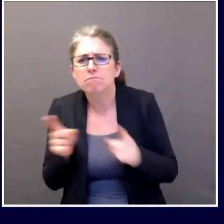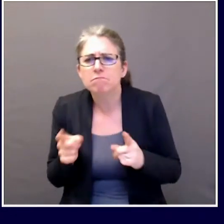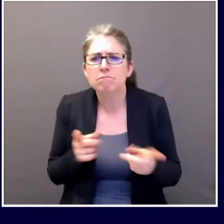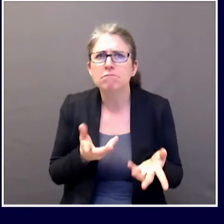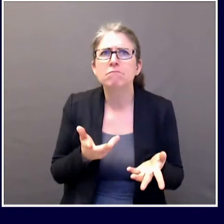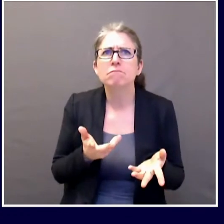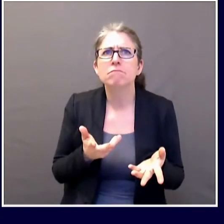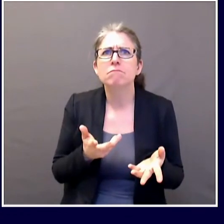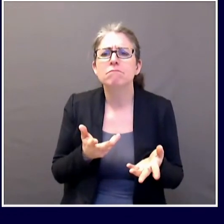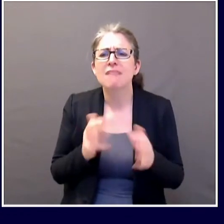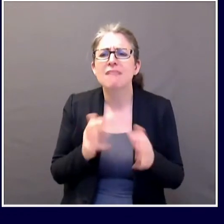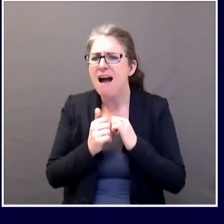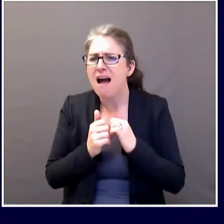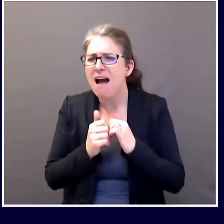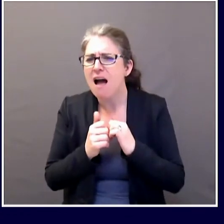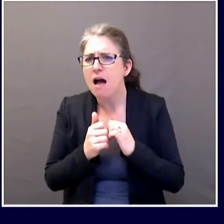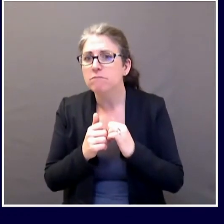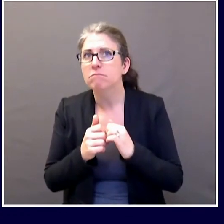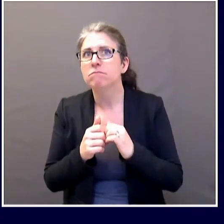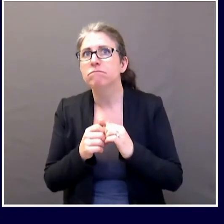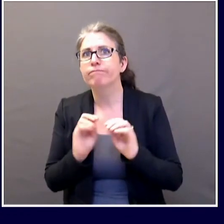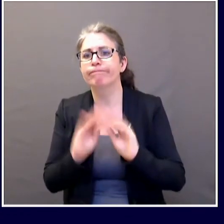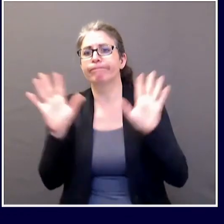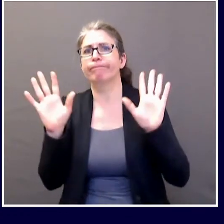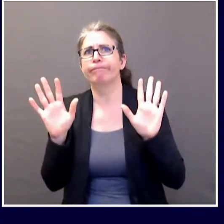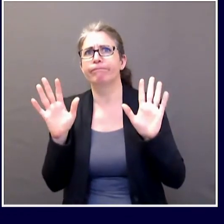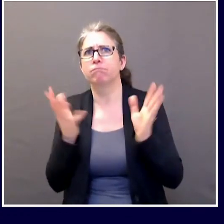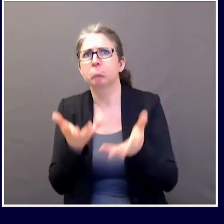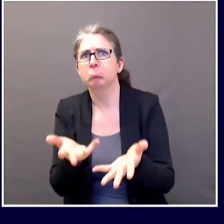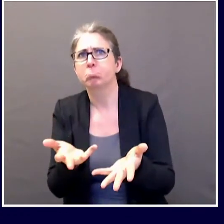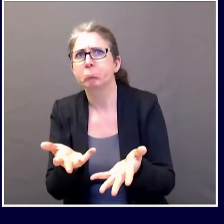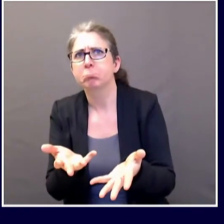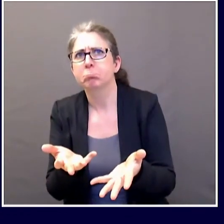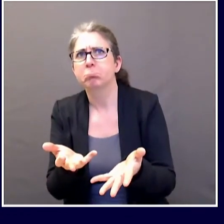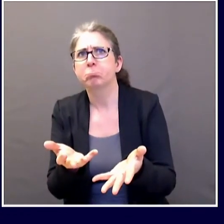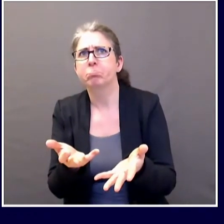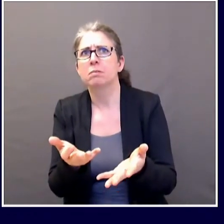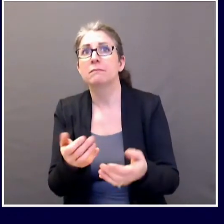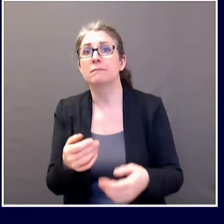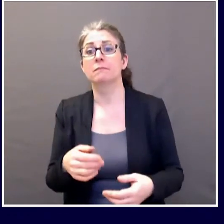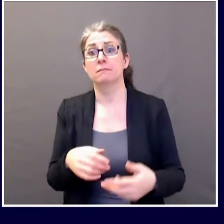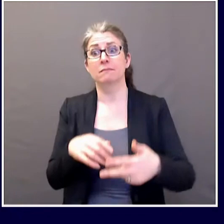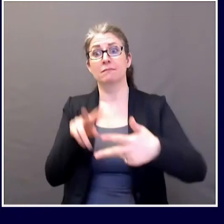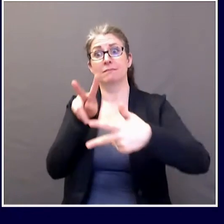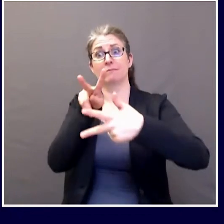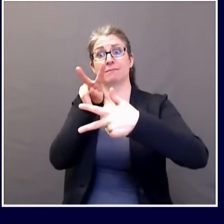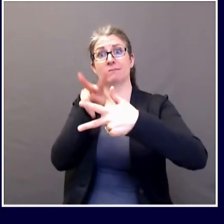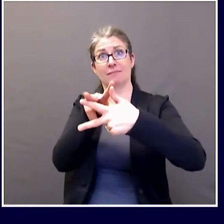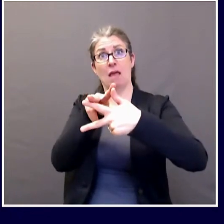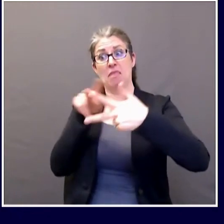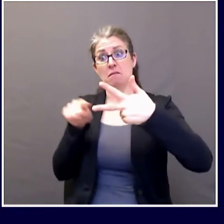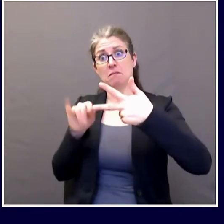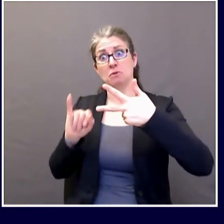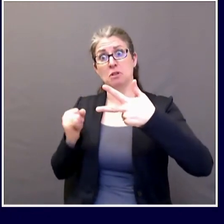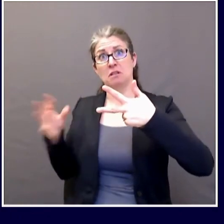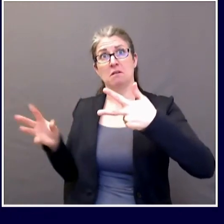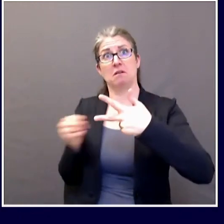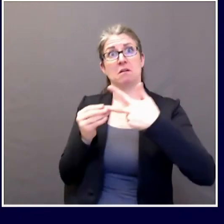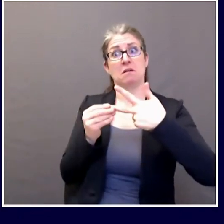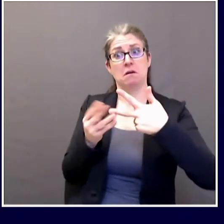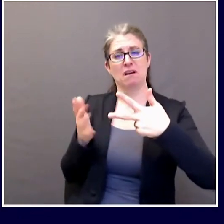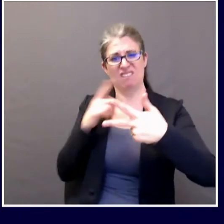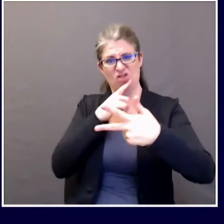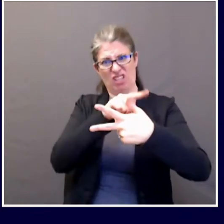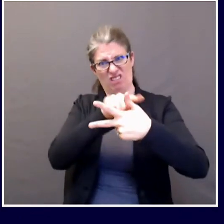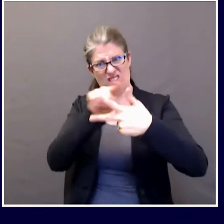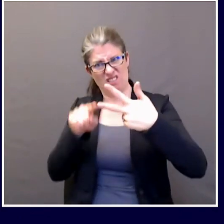utmost transparency with which the development, study, evaluation, authorization, and now administration